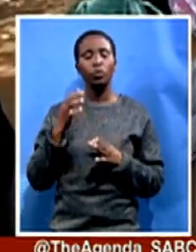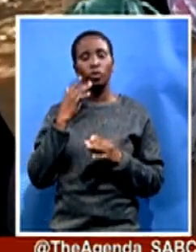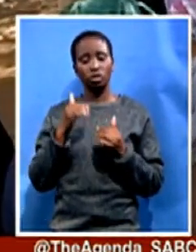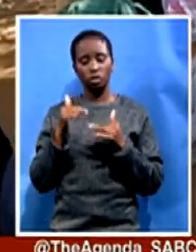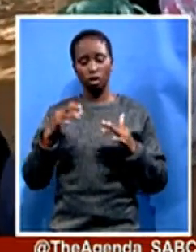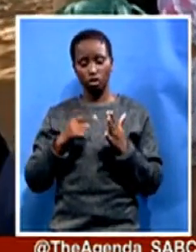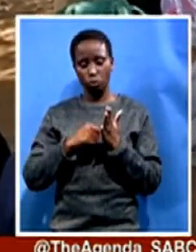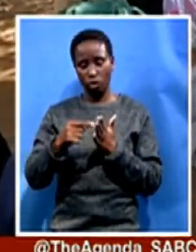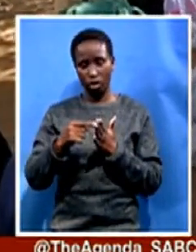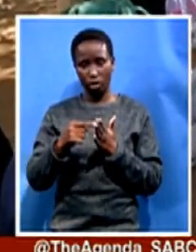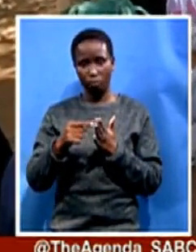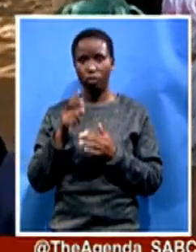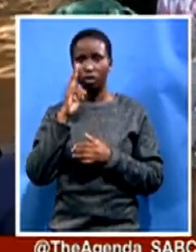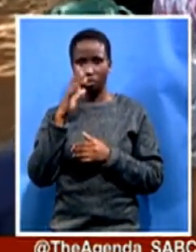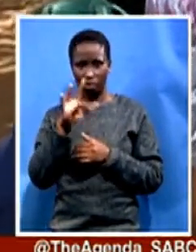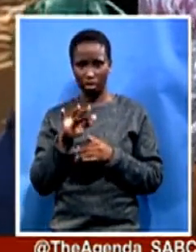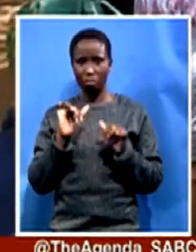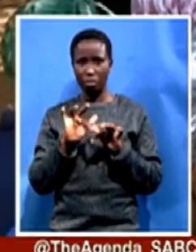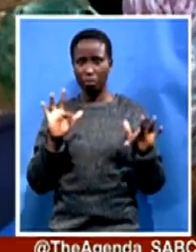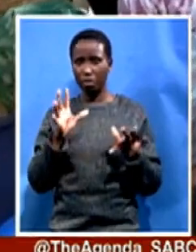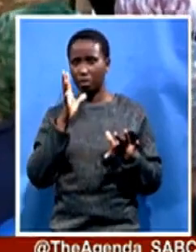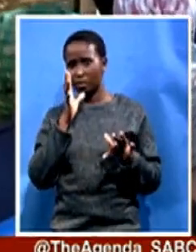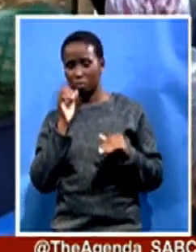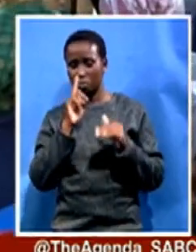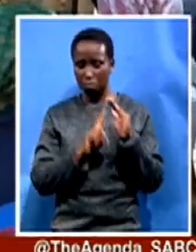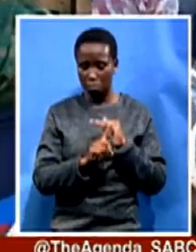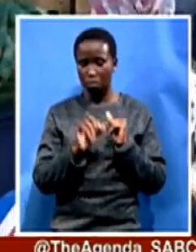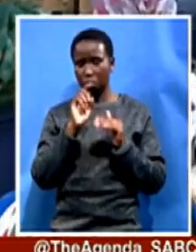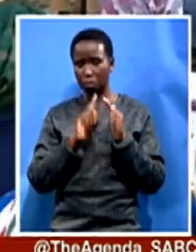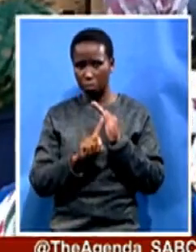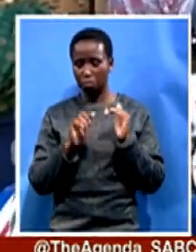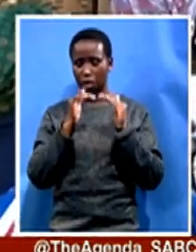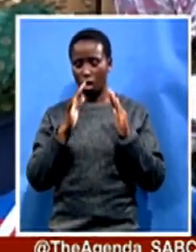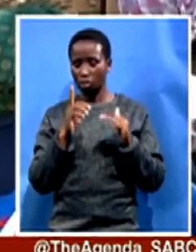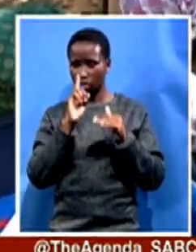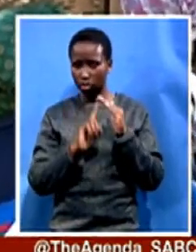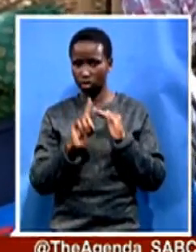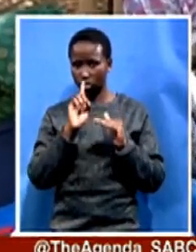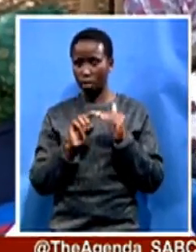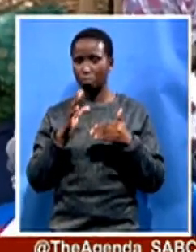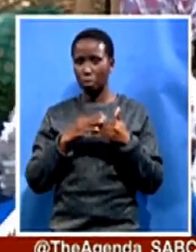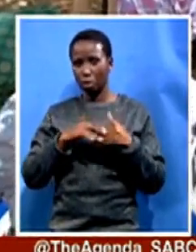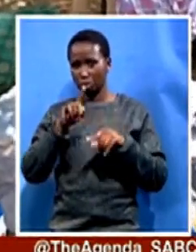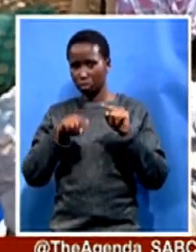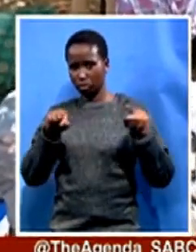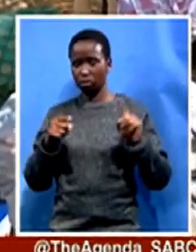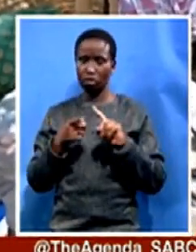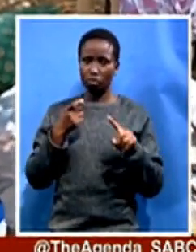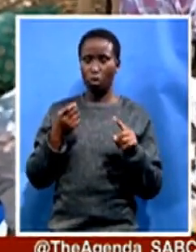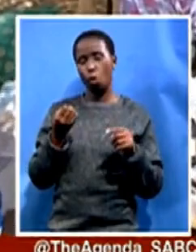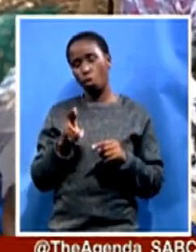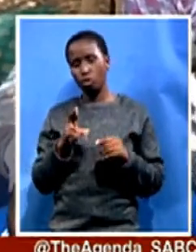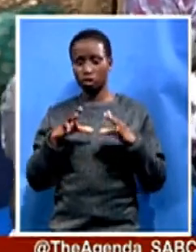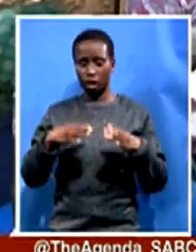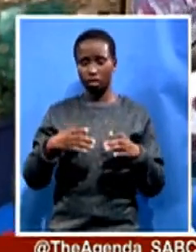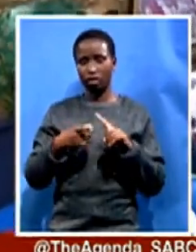their way inside the palace, different, members of the, or from different sectors of society, such as your church leaders. I've seen